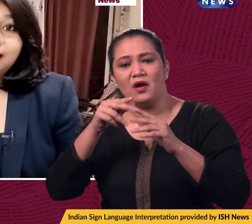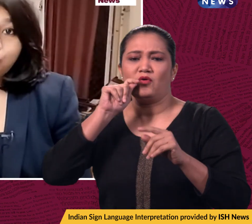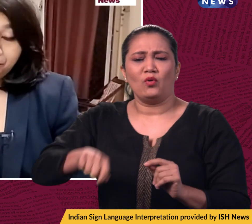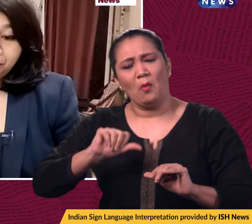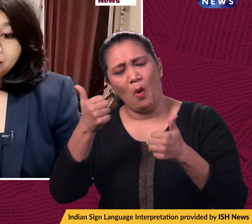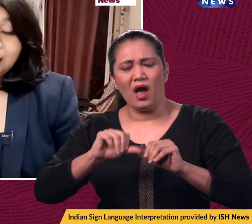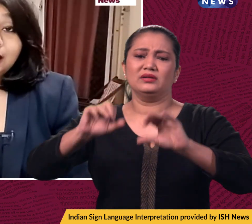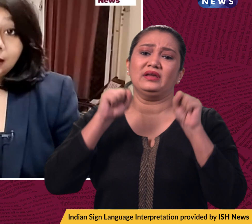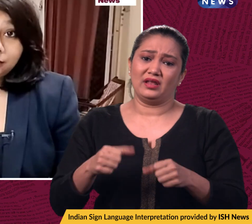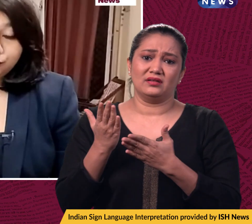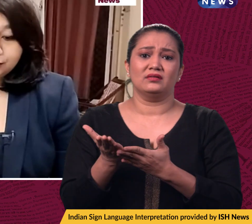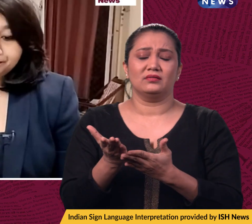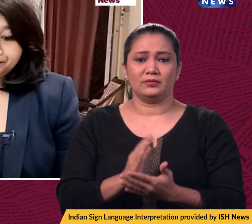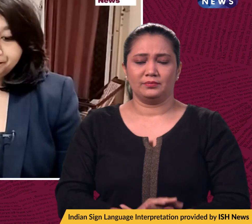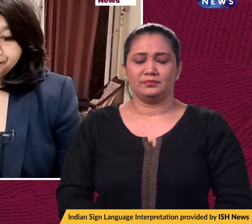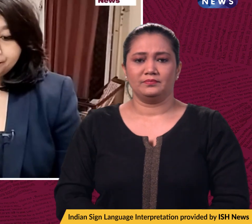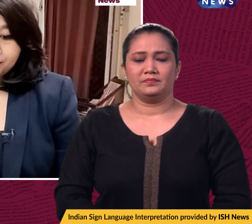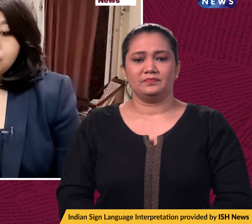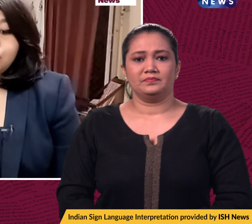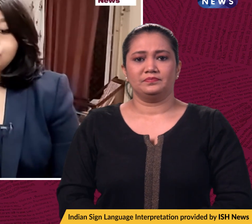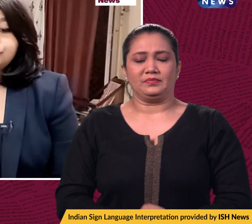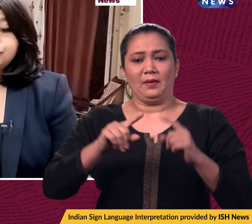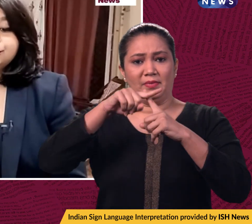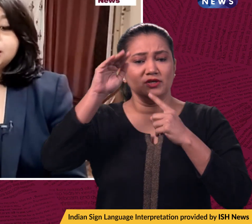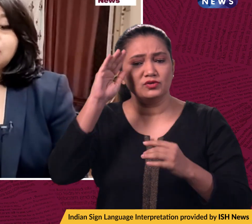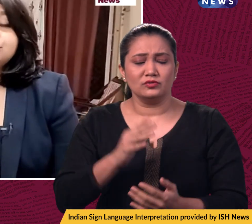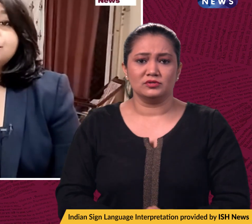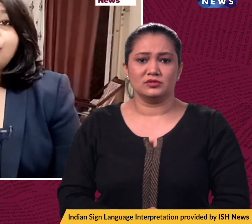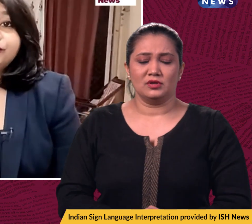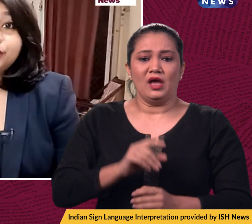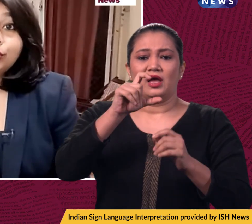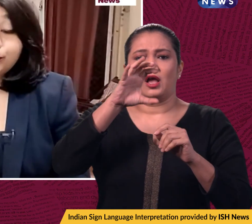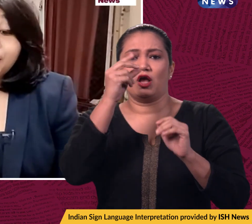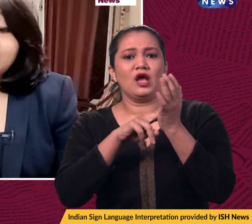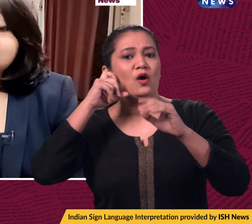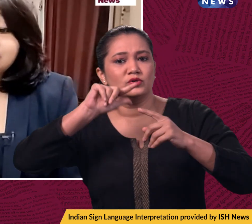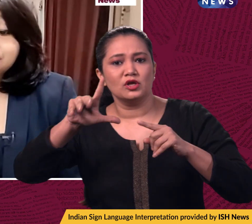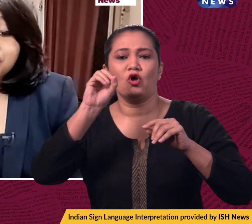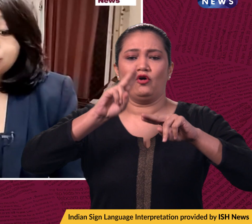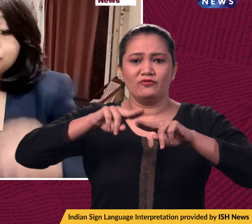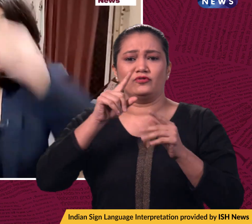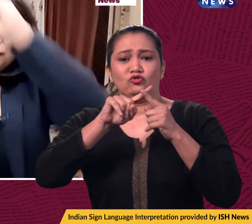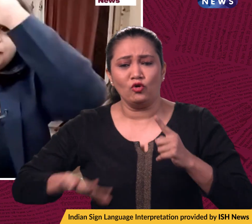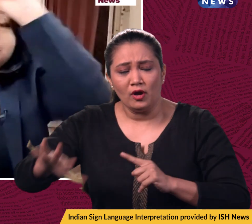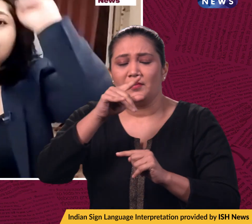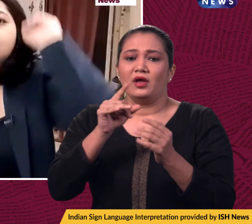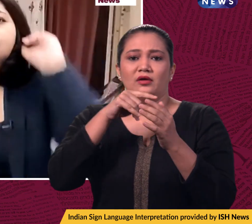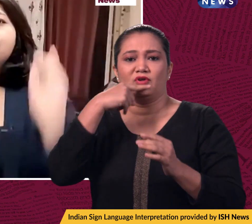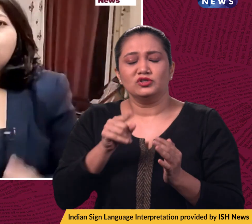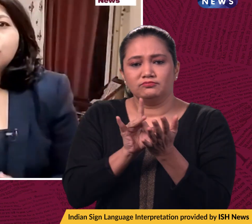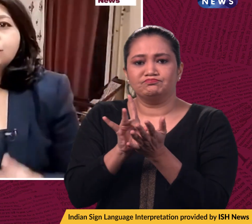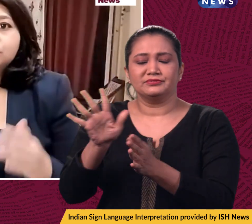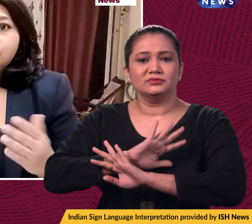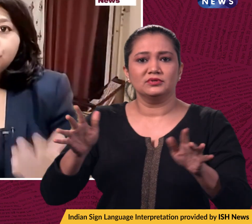military equipment," end quote. Also in the news, the Council of Europe has expelled Russia from the